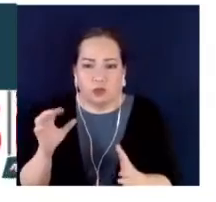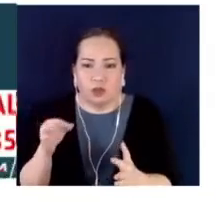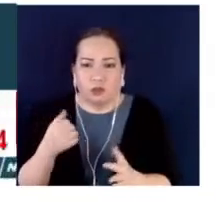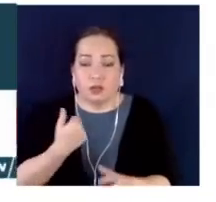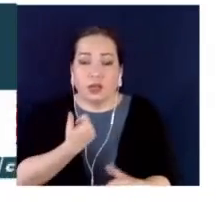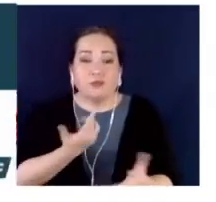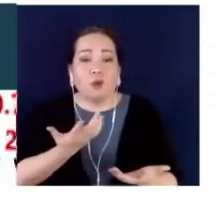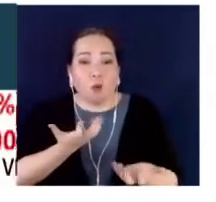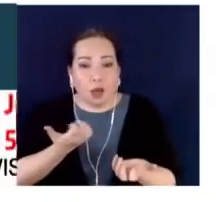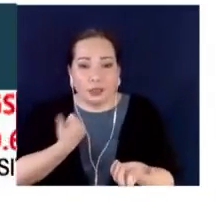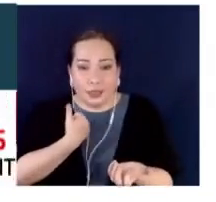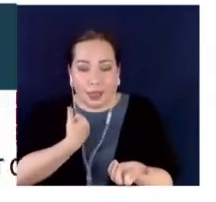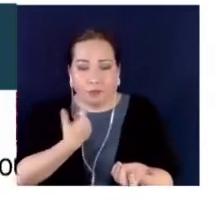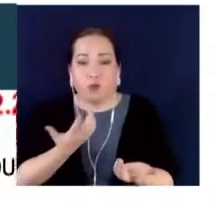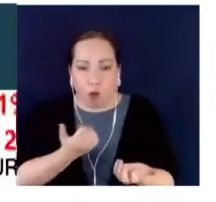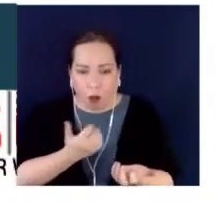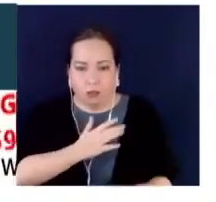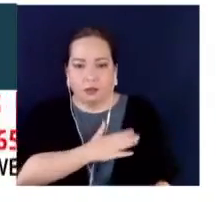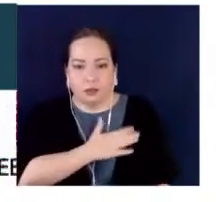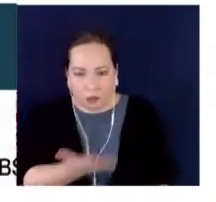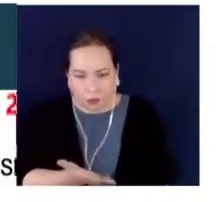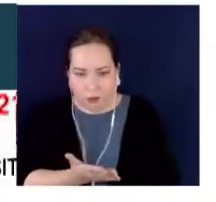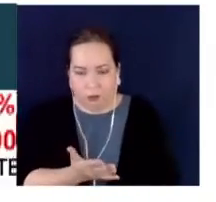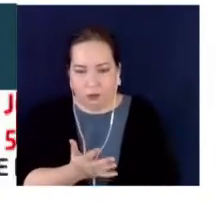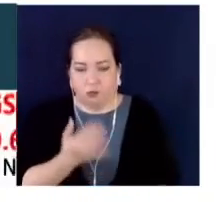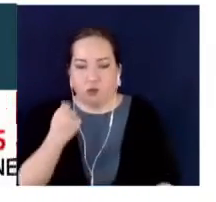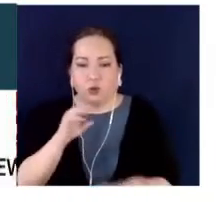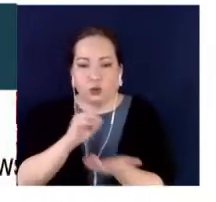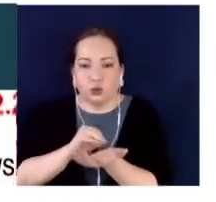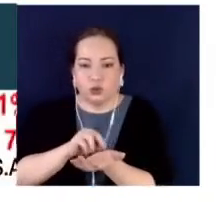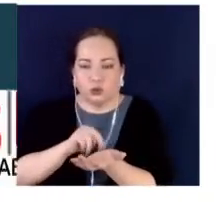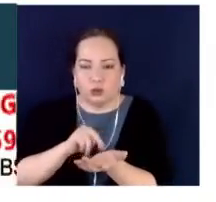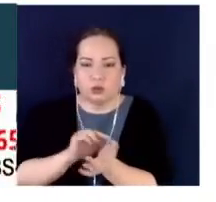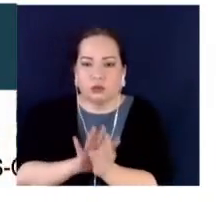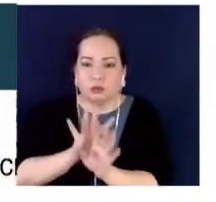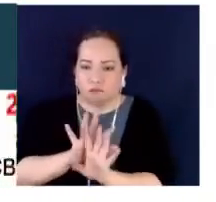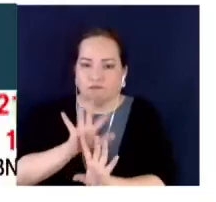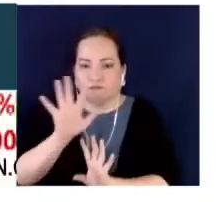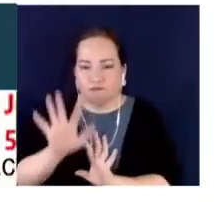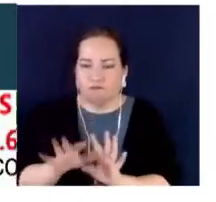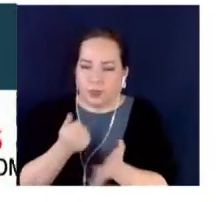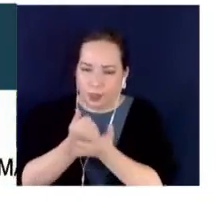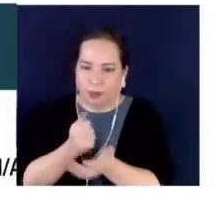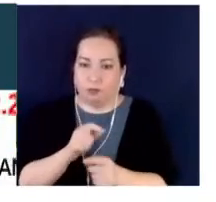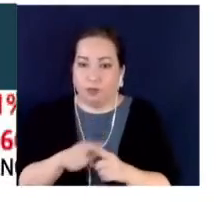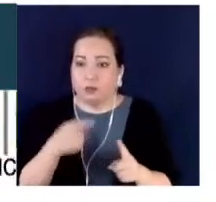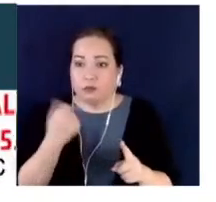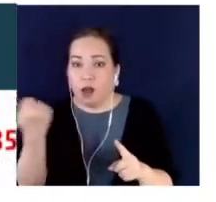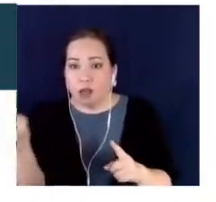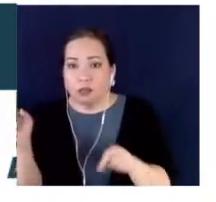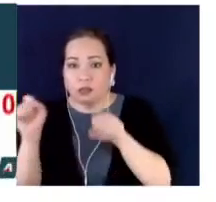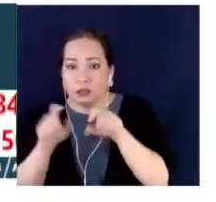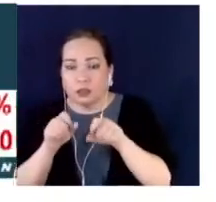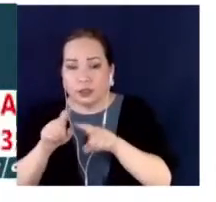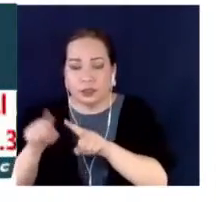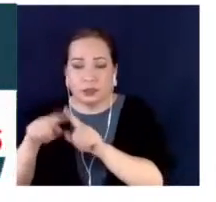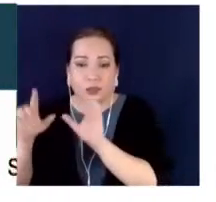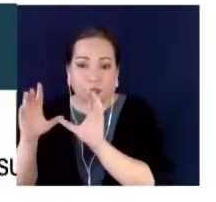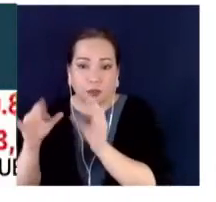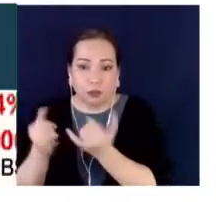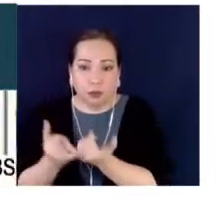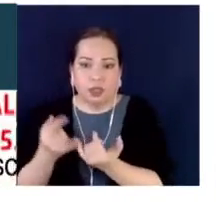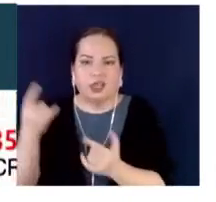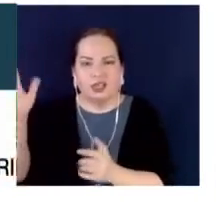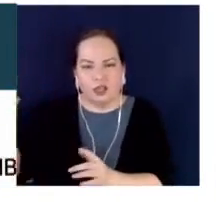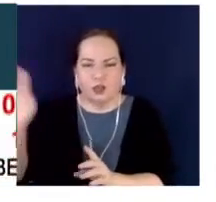wanting to help the medical frontliners. Now, for the rest of the other vaccines that are being sold now by the pharmaceutical companies, of course, this is for